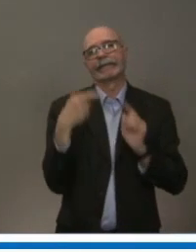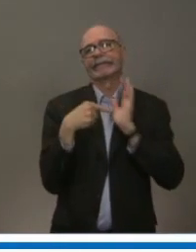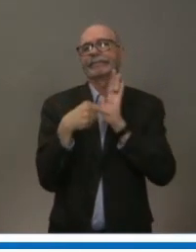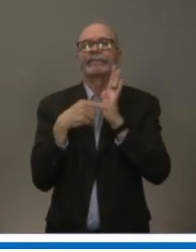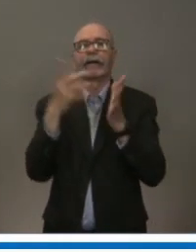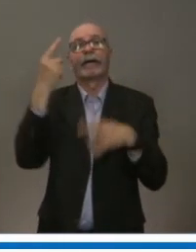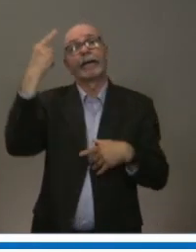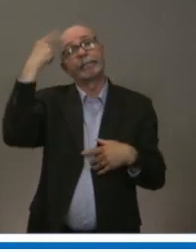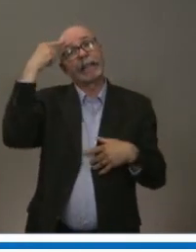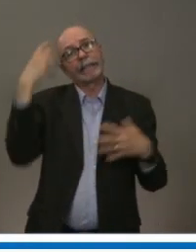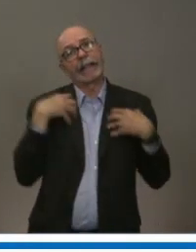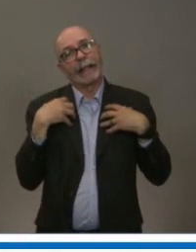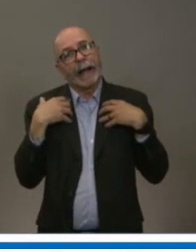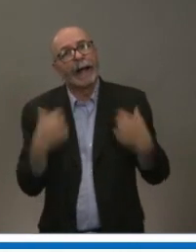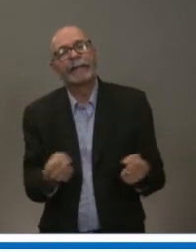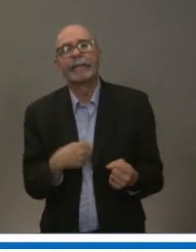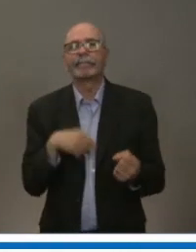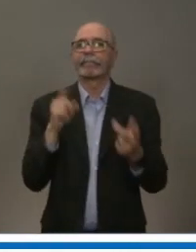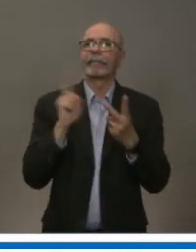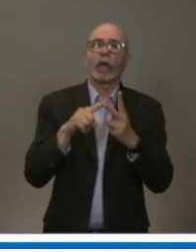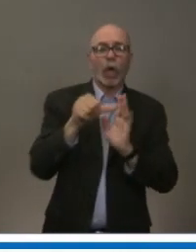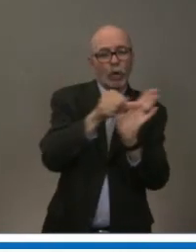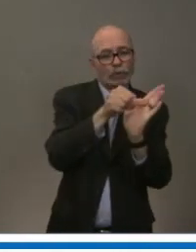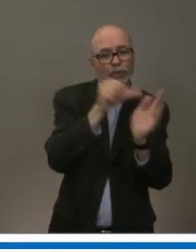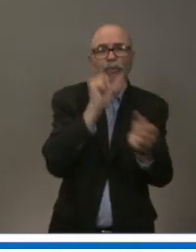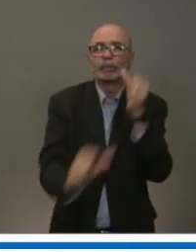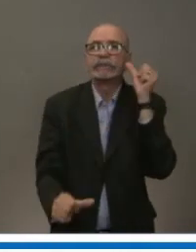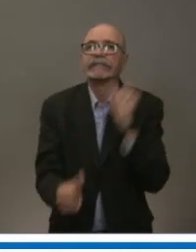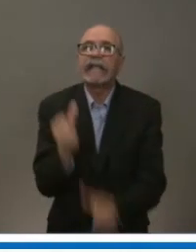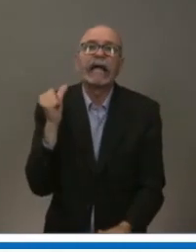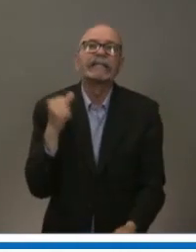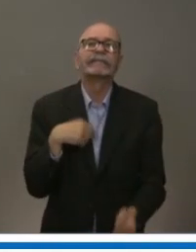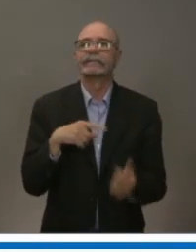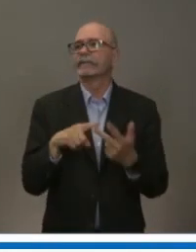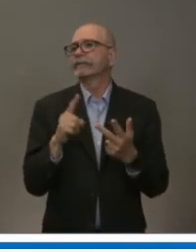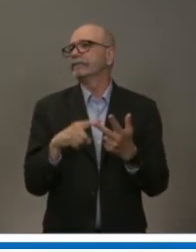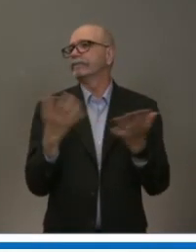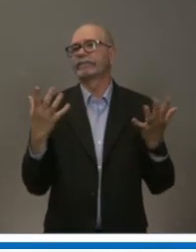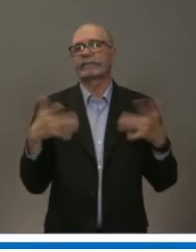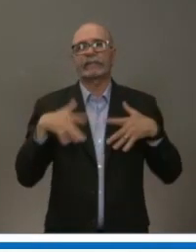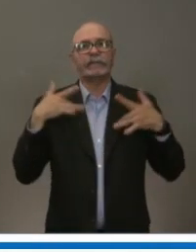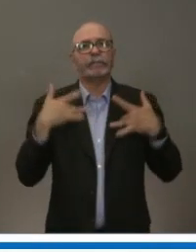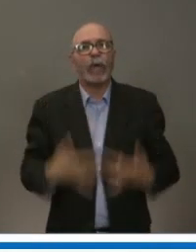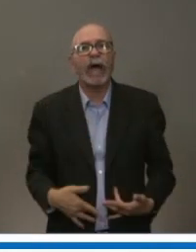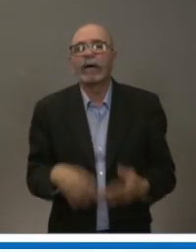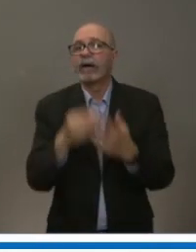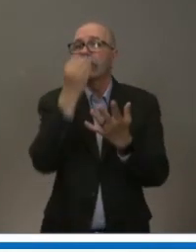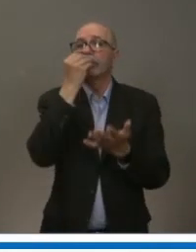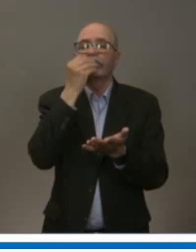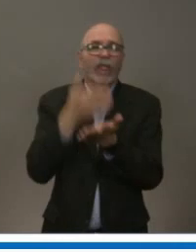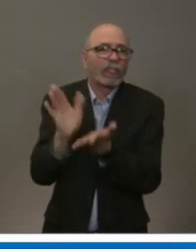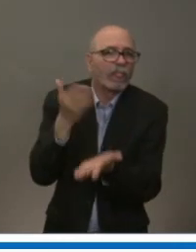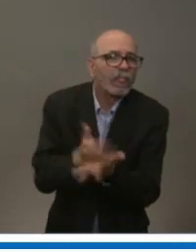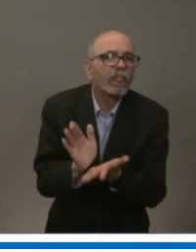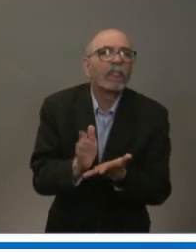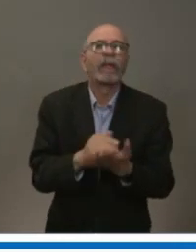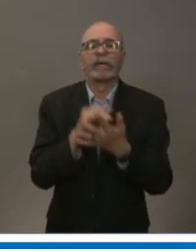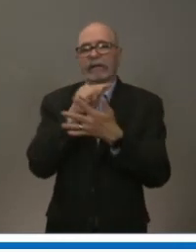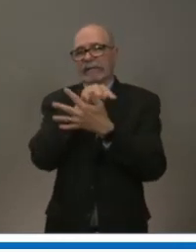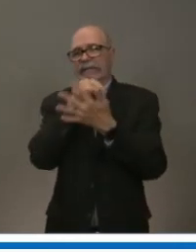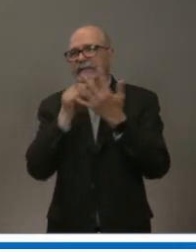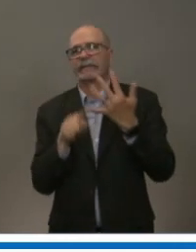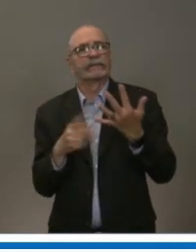substance abuse, the lack of physical health, a drop in nutrition, the number of people who would be going to the hospital